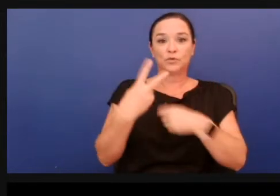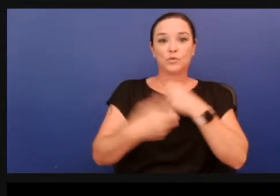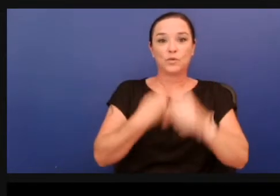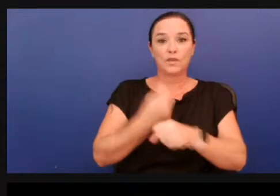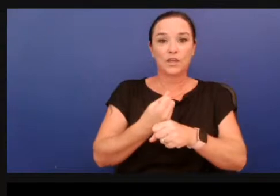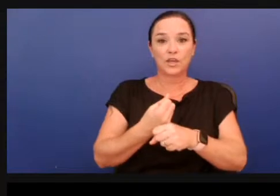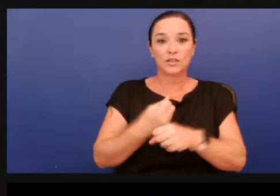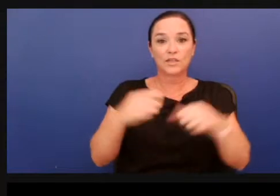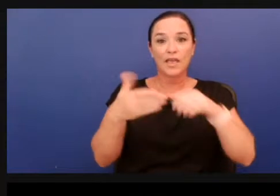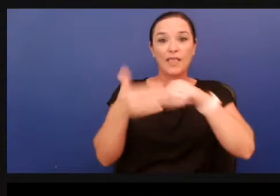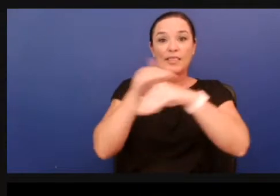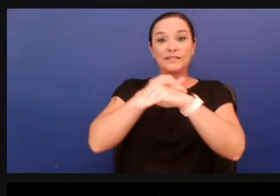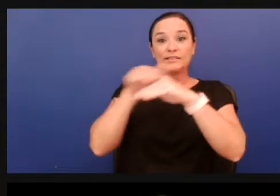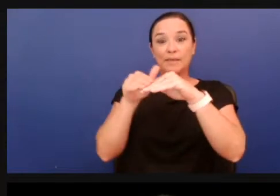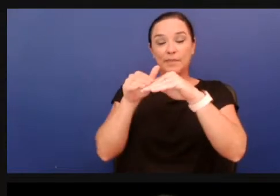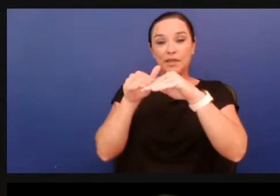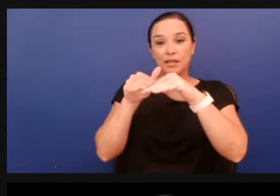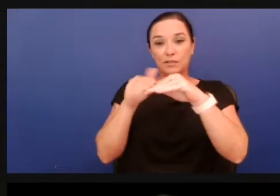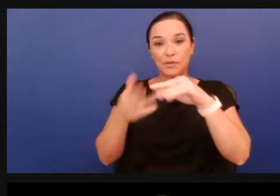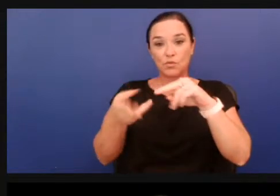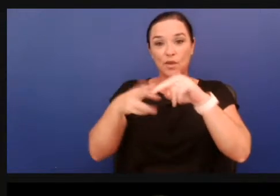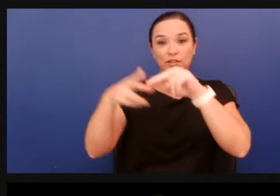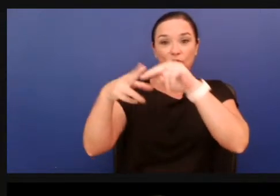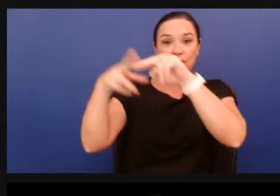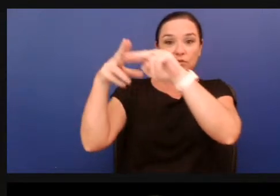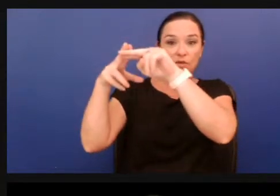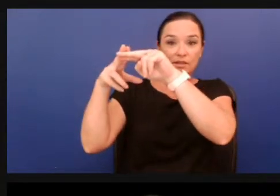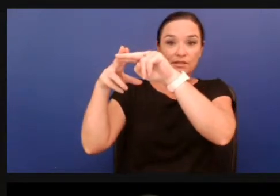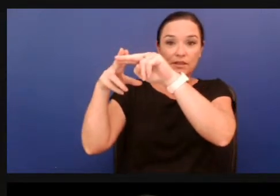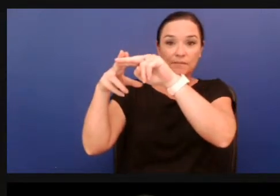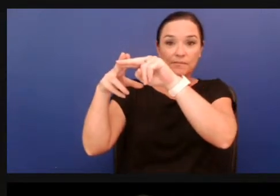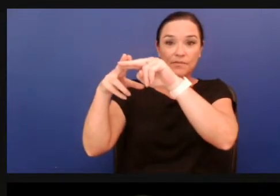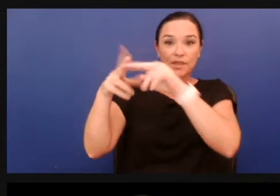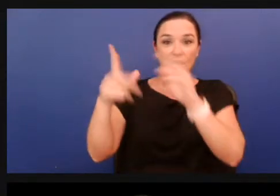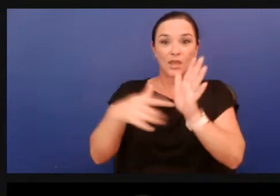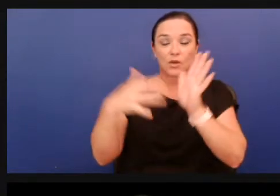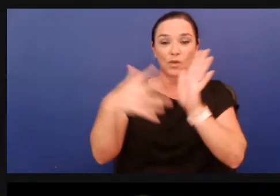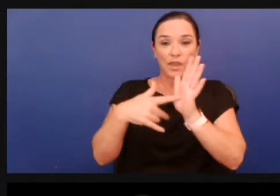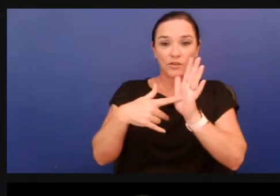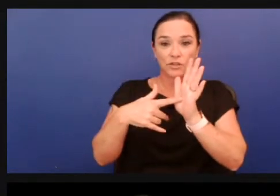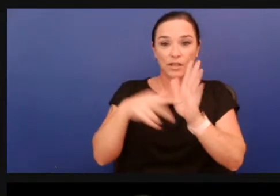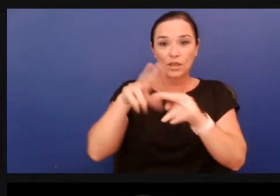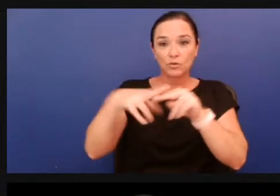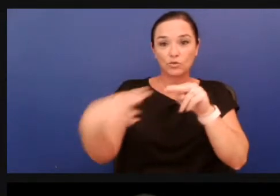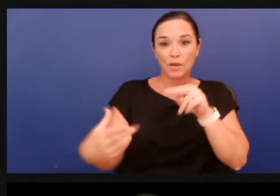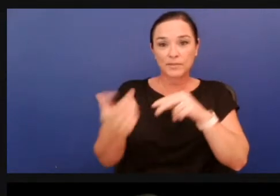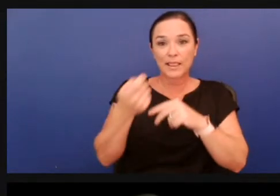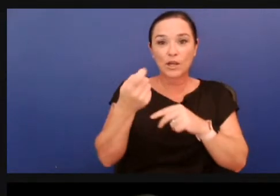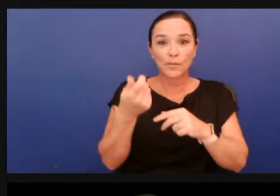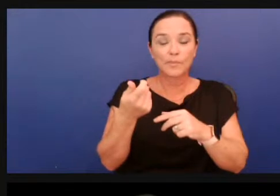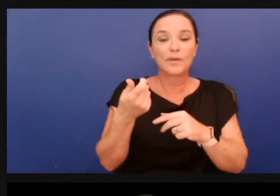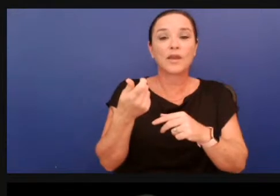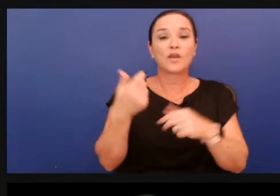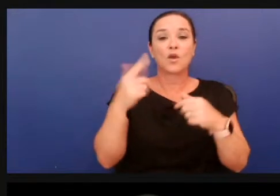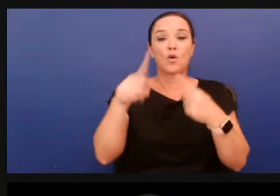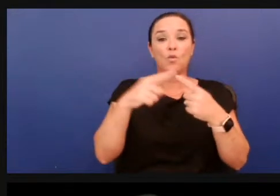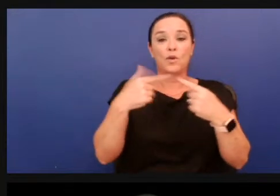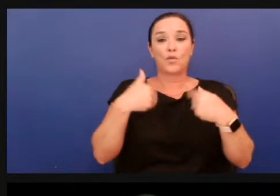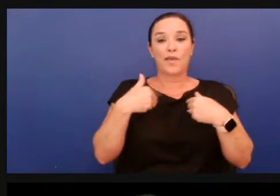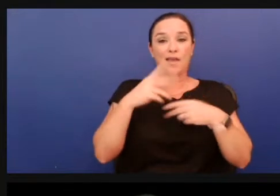rising, and occasionally it drops a little bit when we have some kind of eruption or